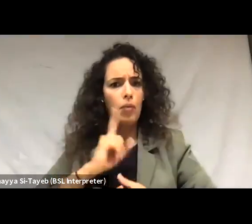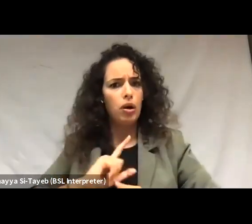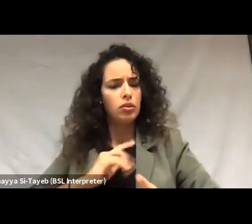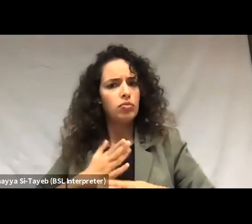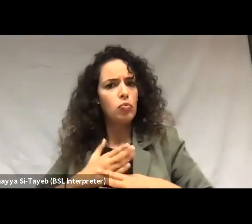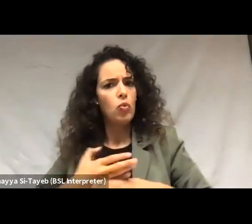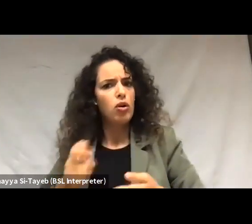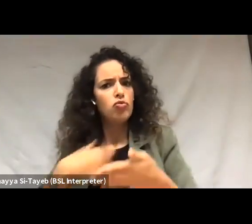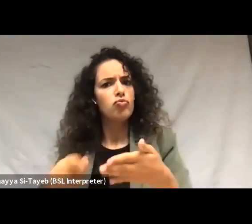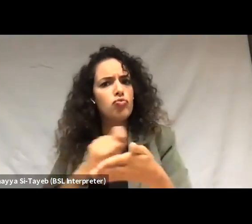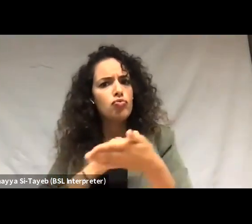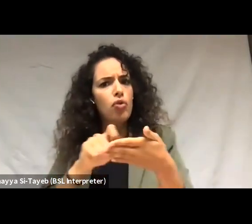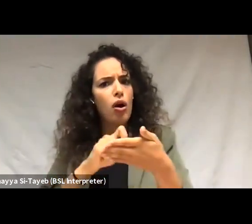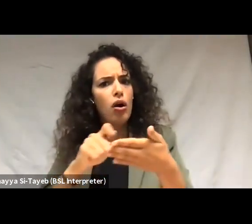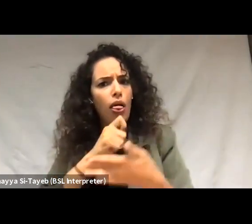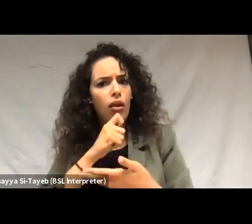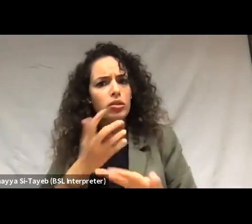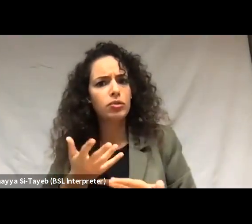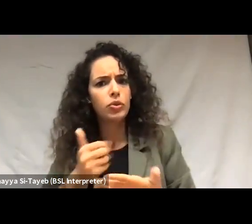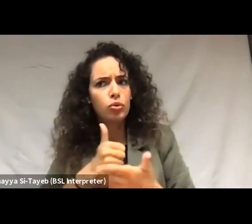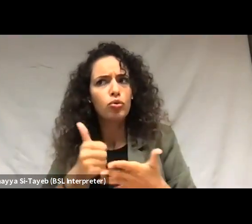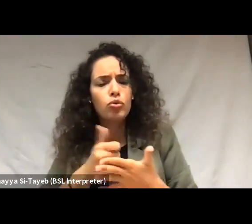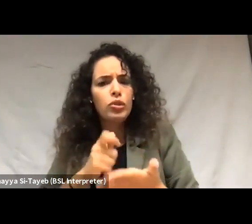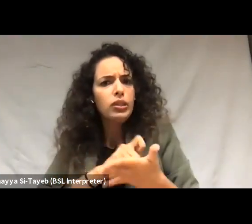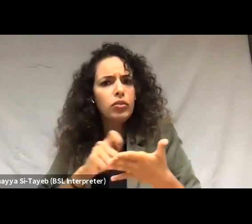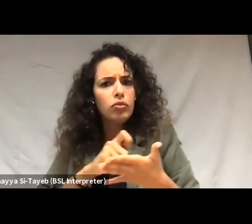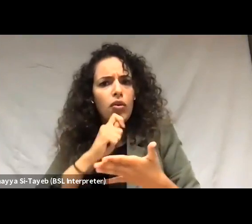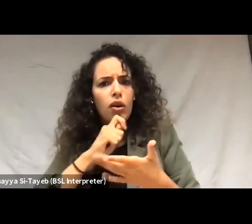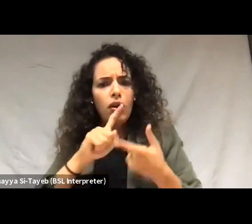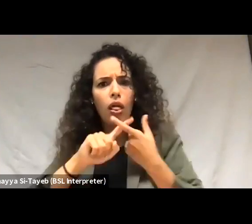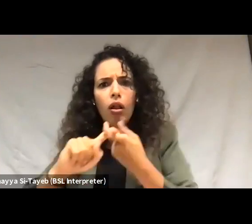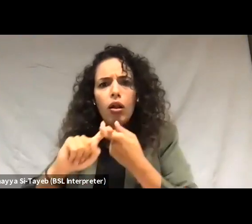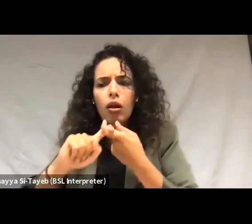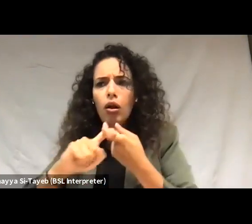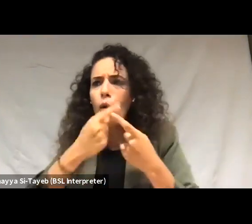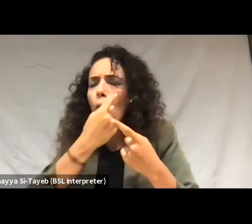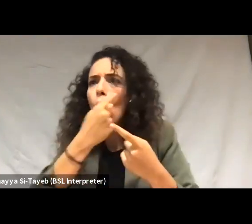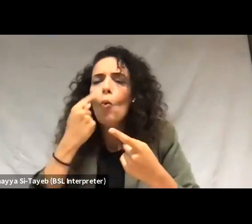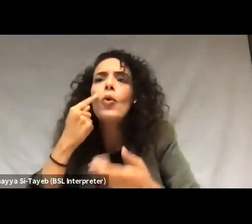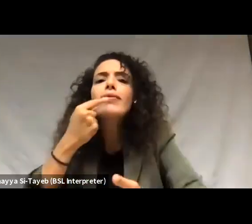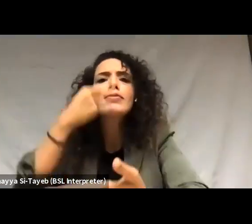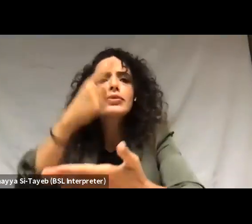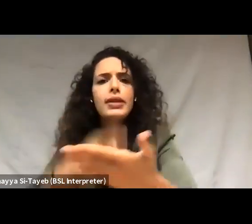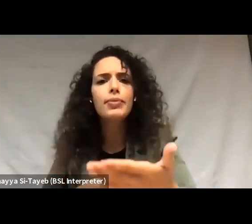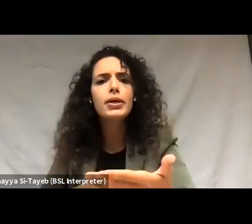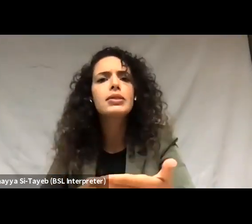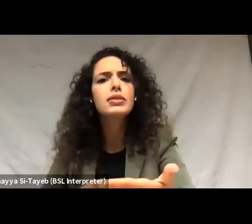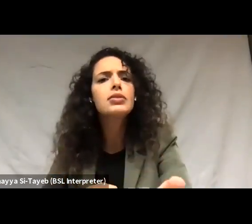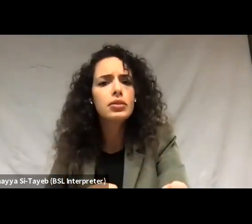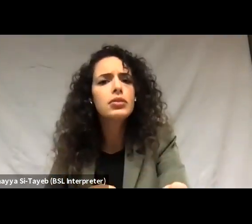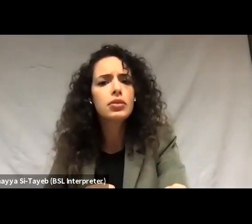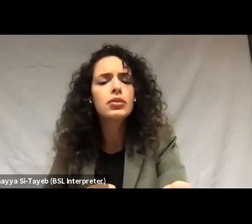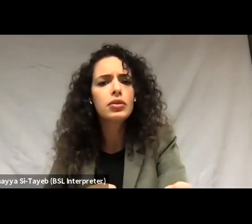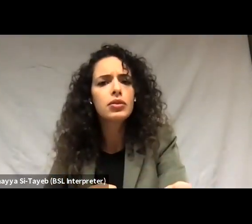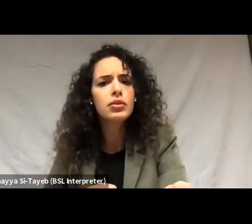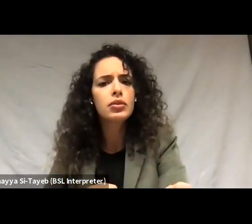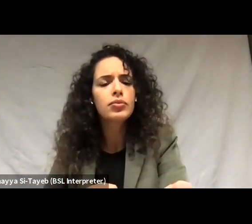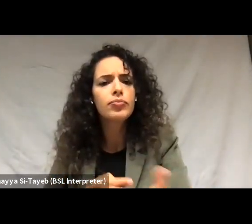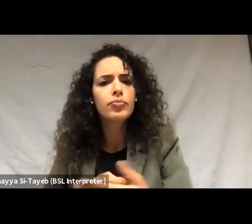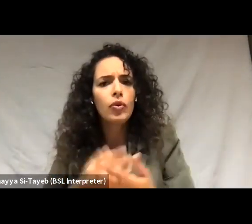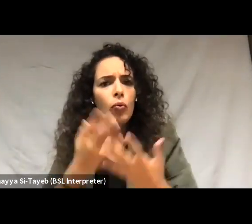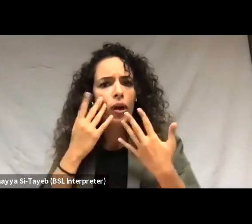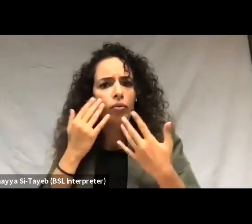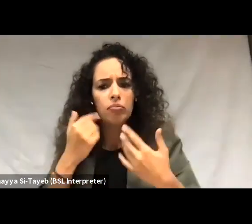because often journalists rely on these. That's the only thing they have to go with when they haven't witnessed